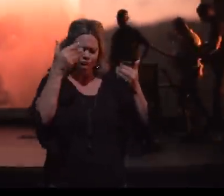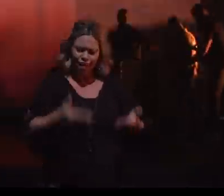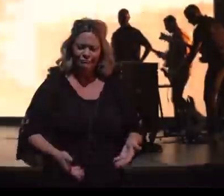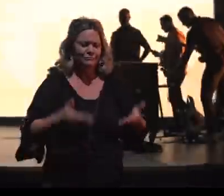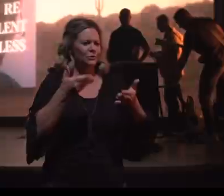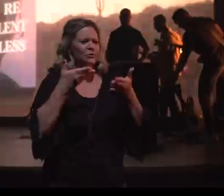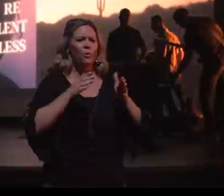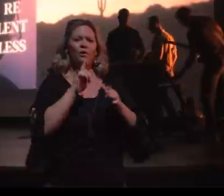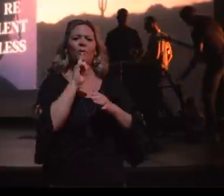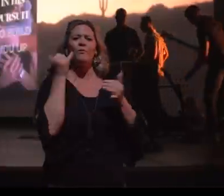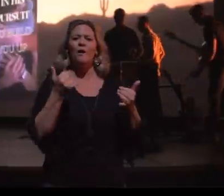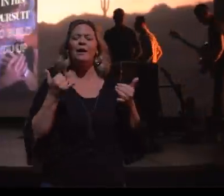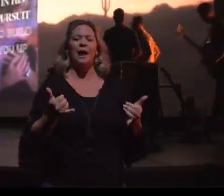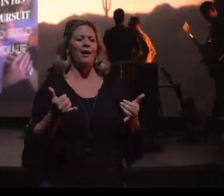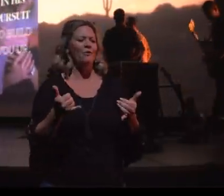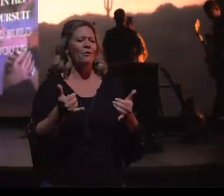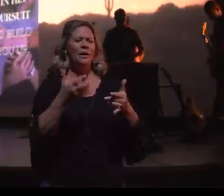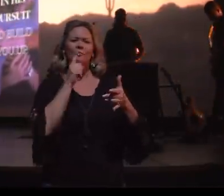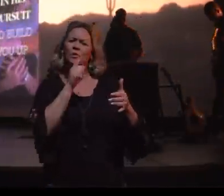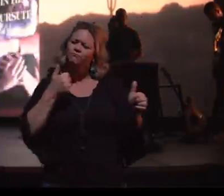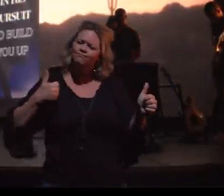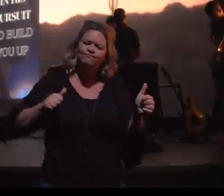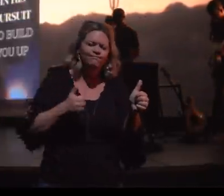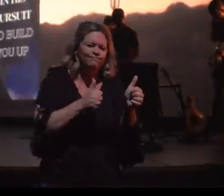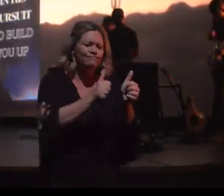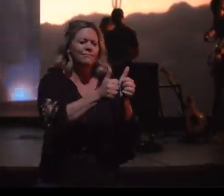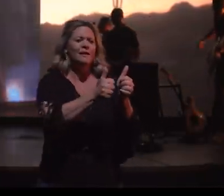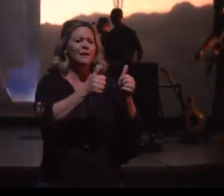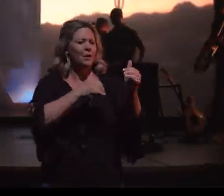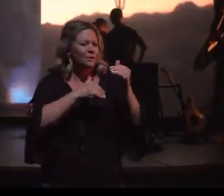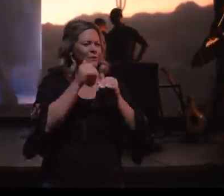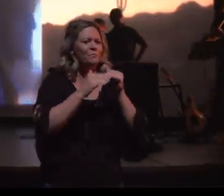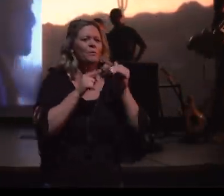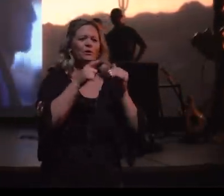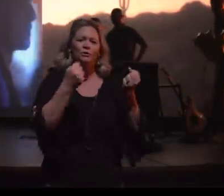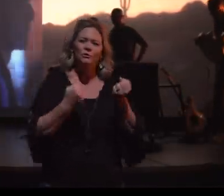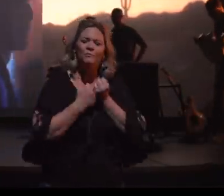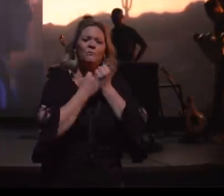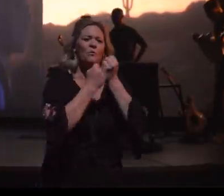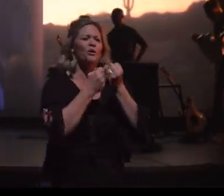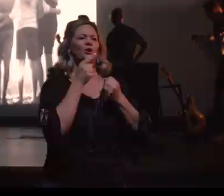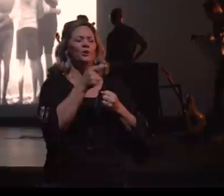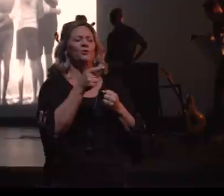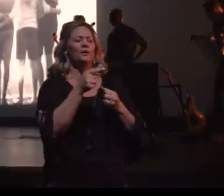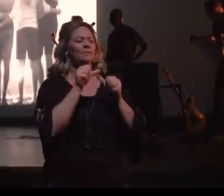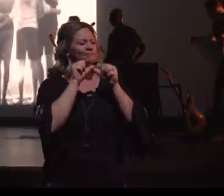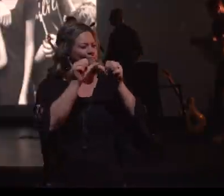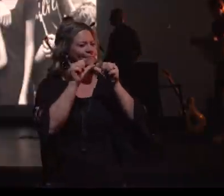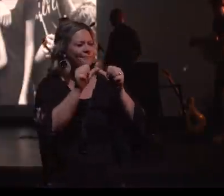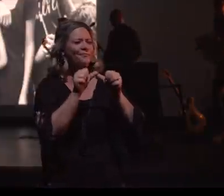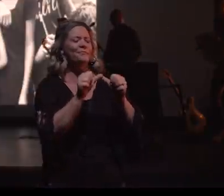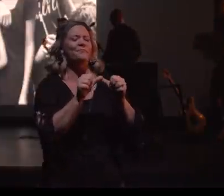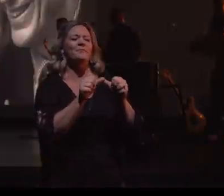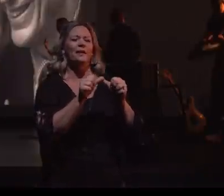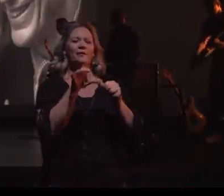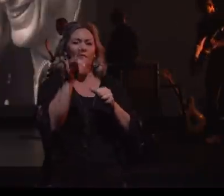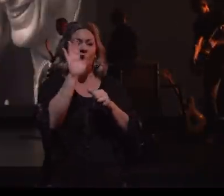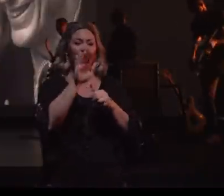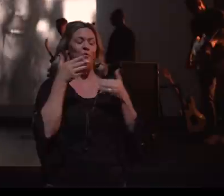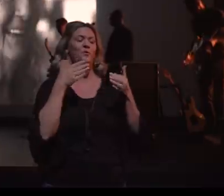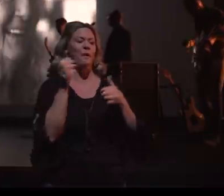He's relentless, ruthless in his pursuit to build you up, patient and persistent as you find your way